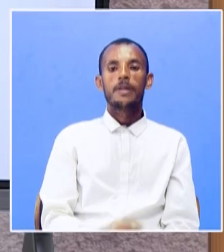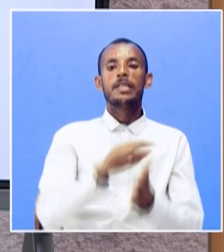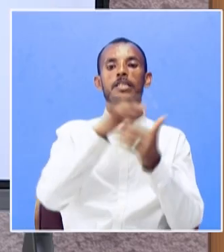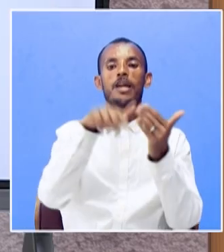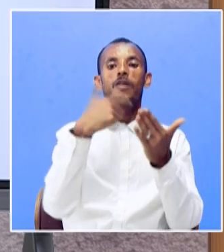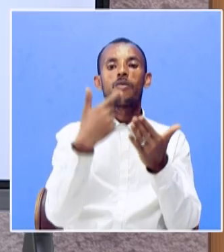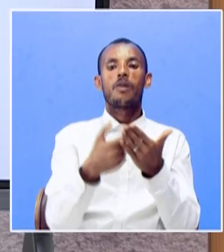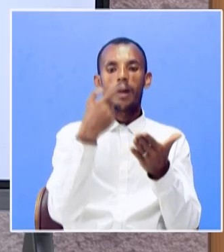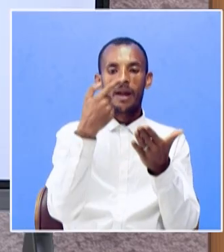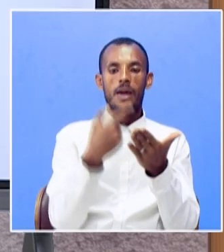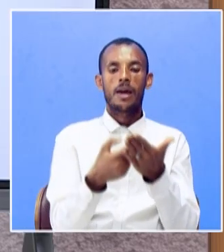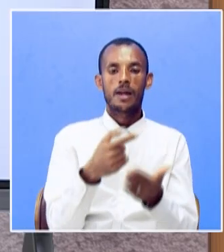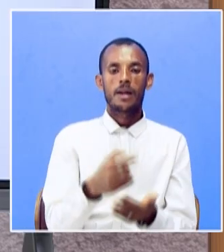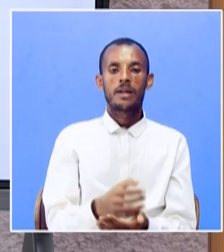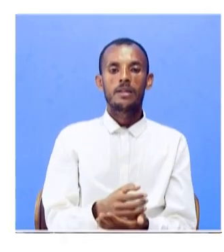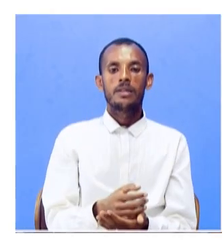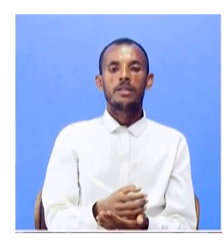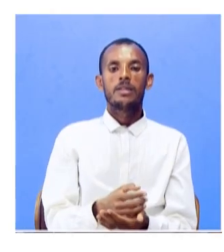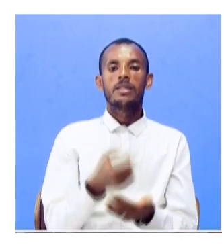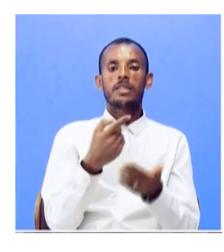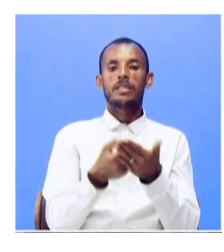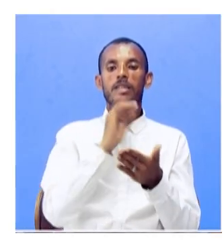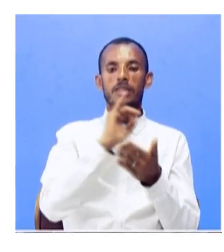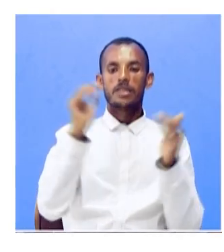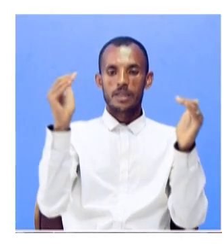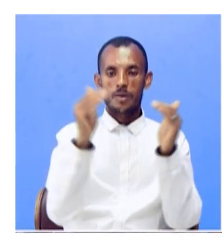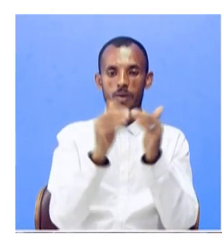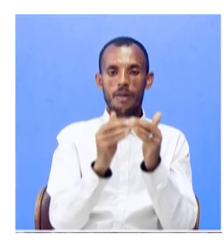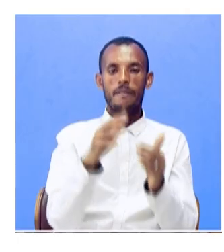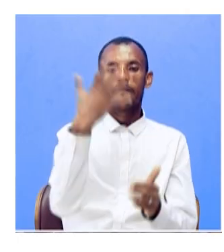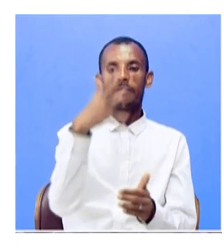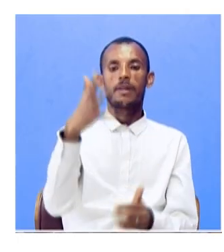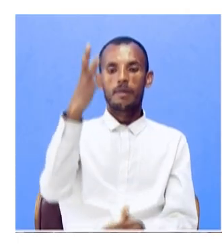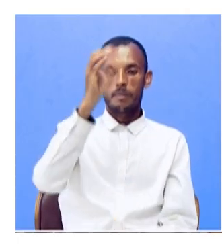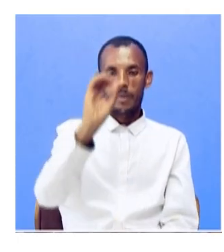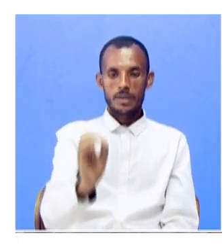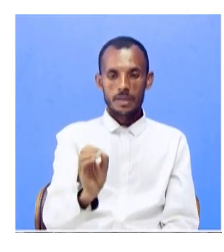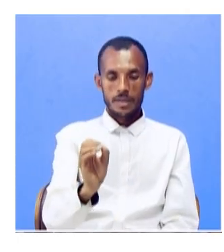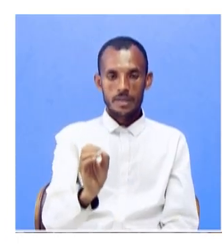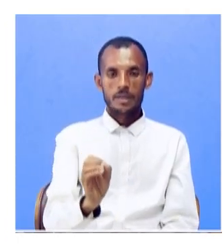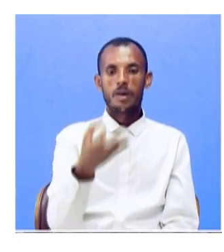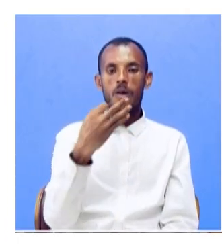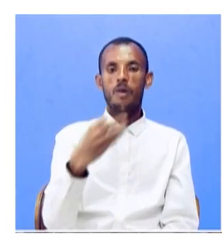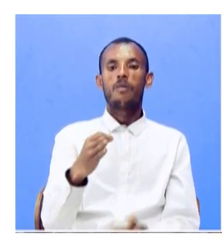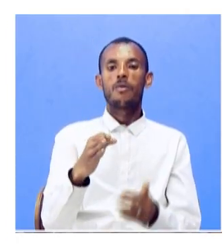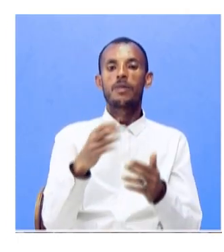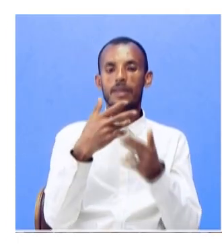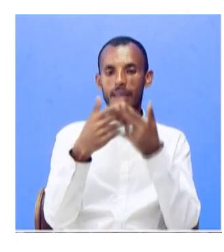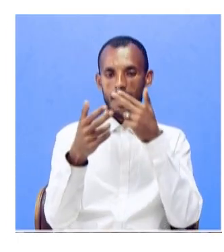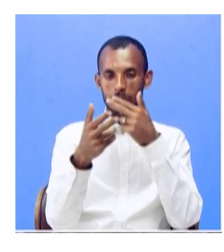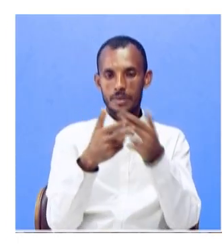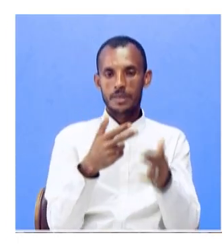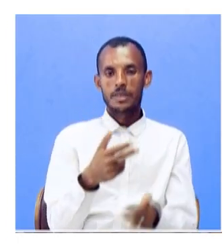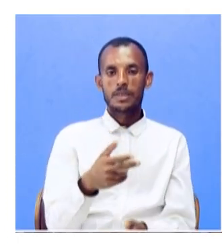Therefore, here this is equal to 15% of means times the cost